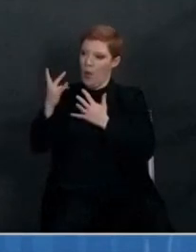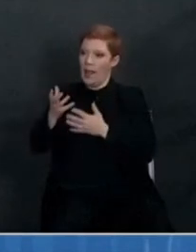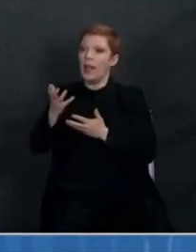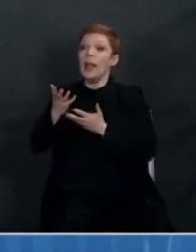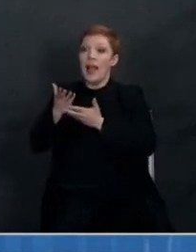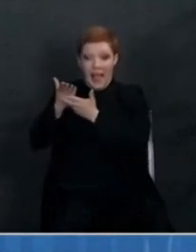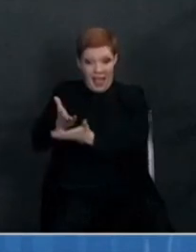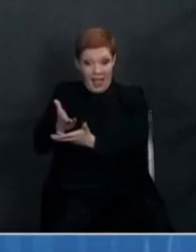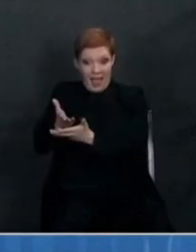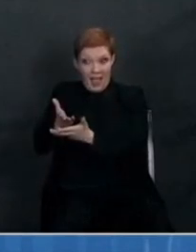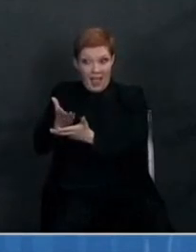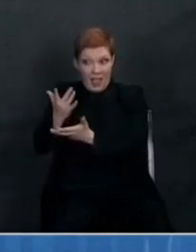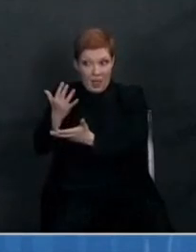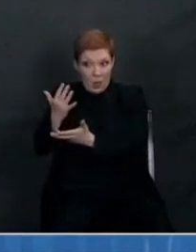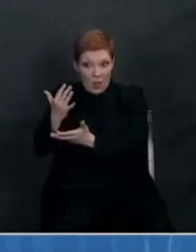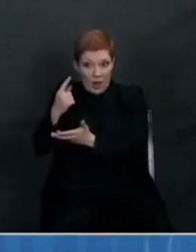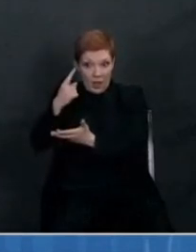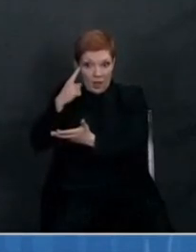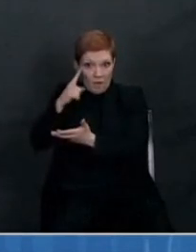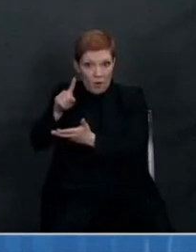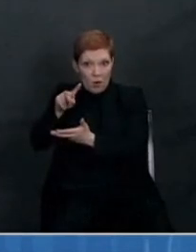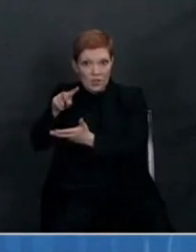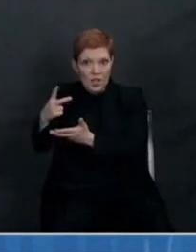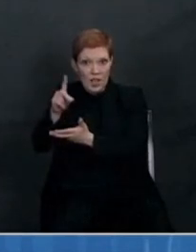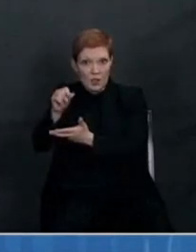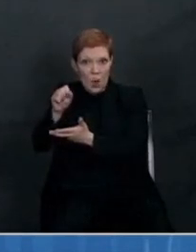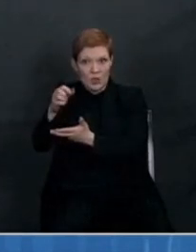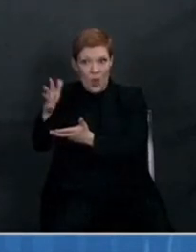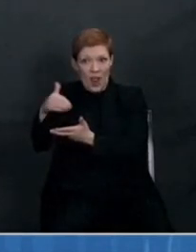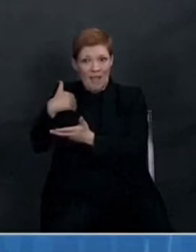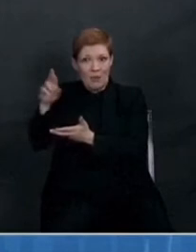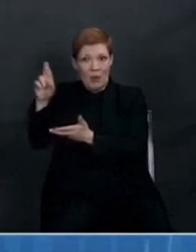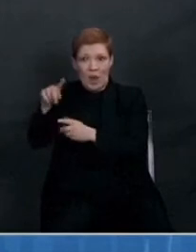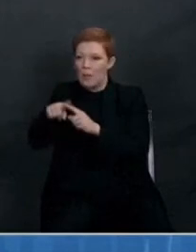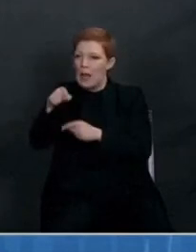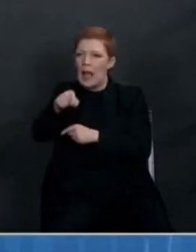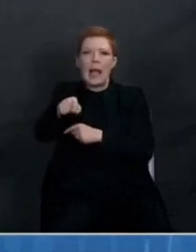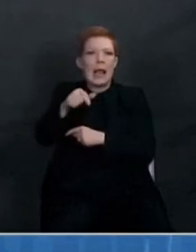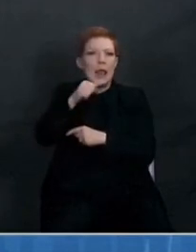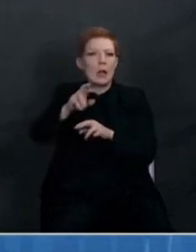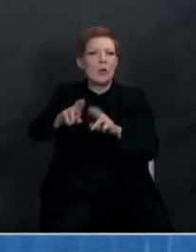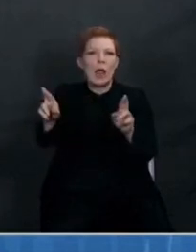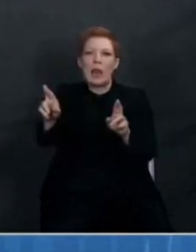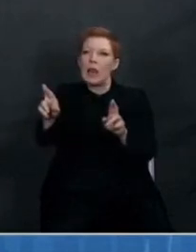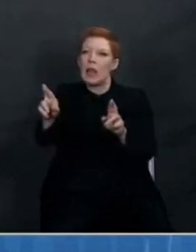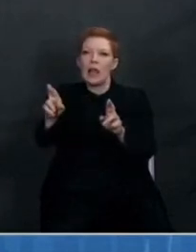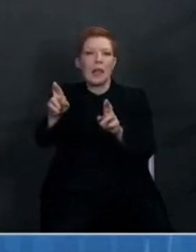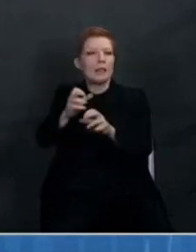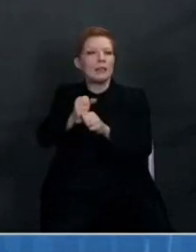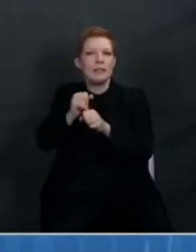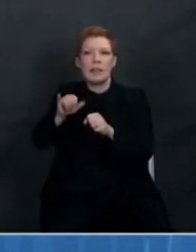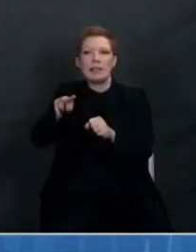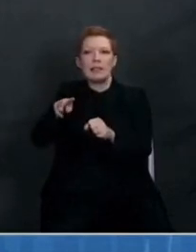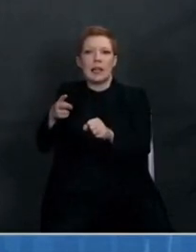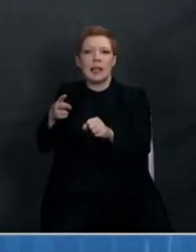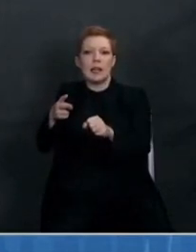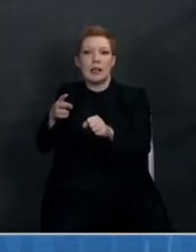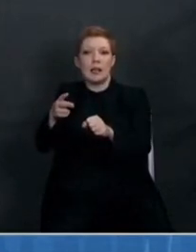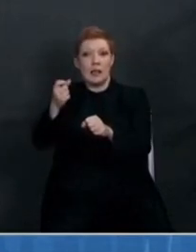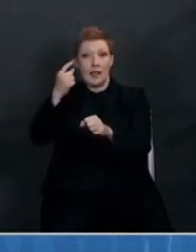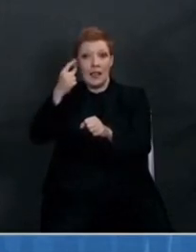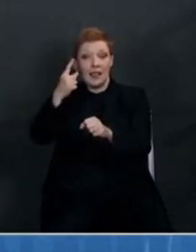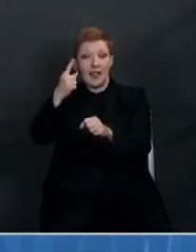the 3 to 4 week period to pass before they can be administered. That's 3 weeks in the case of Pfizer